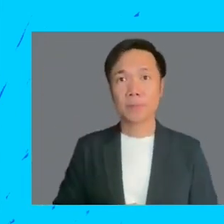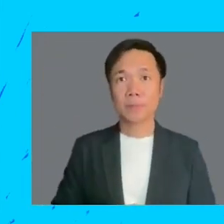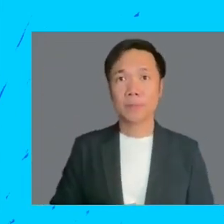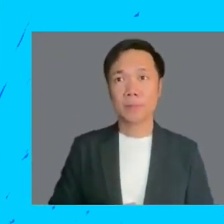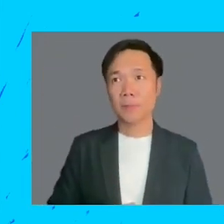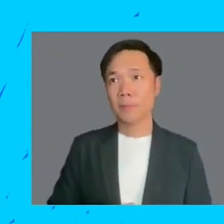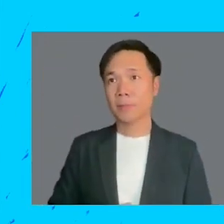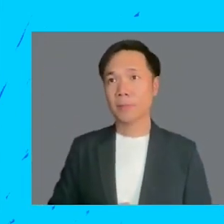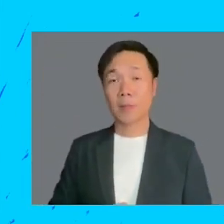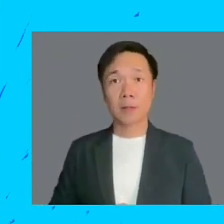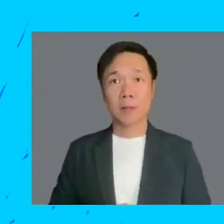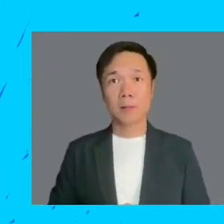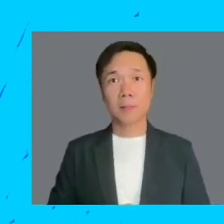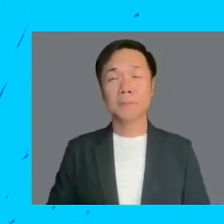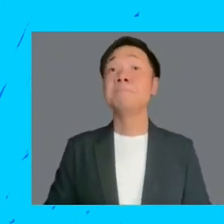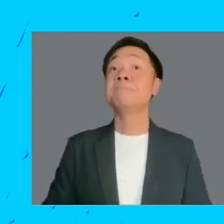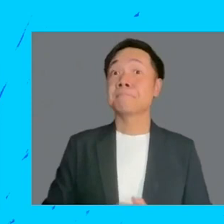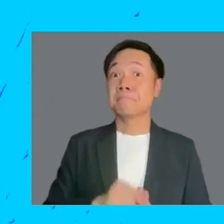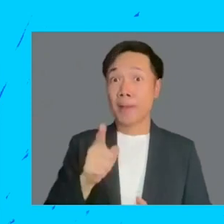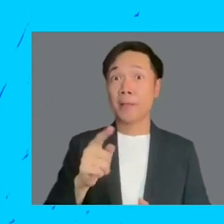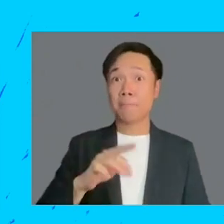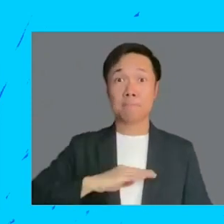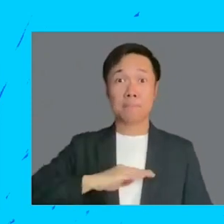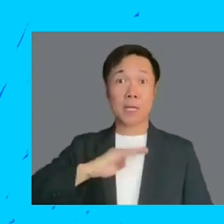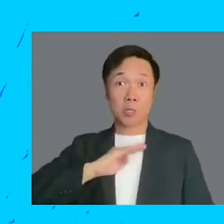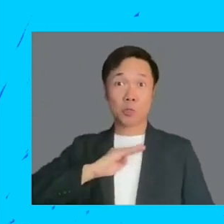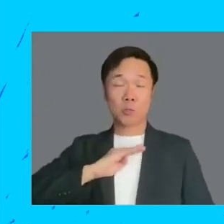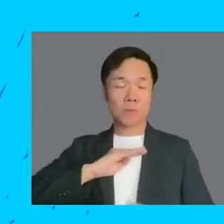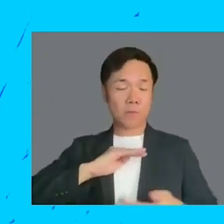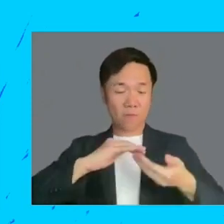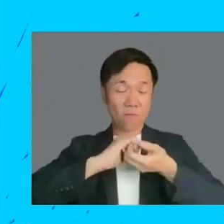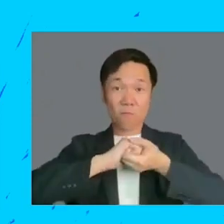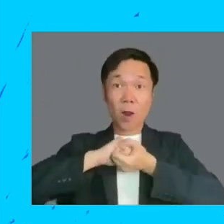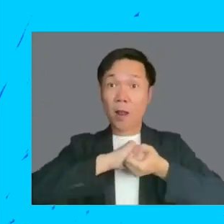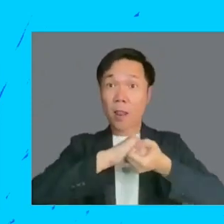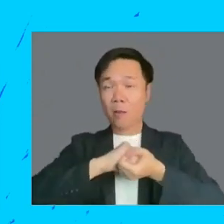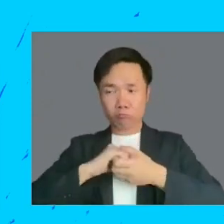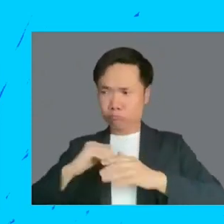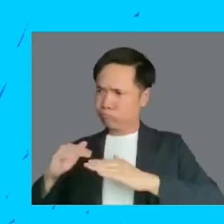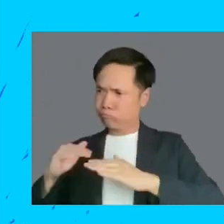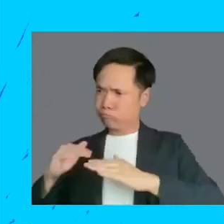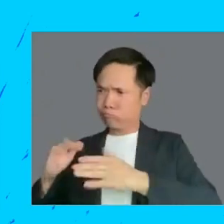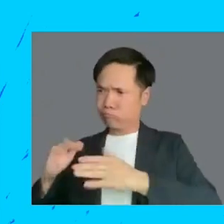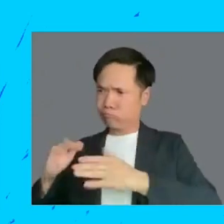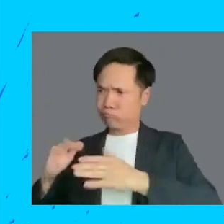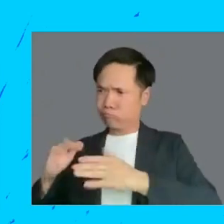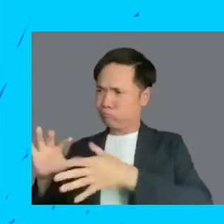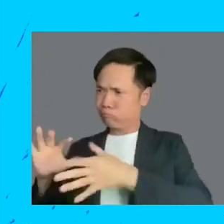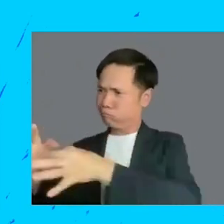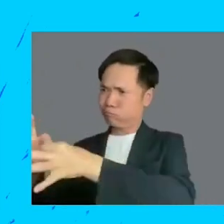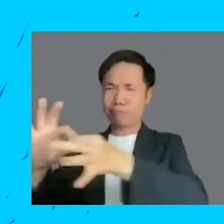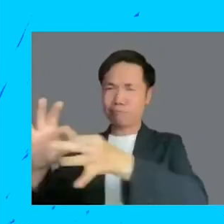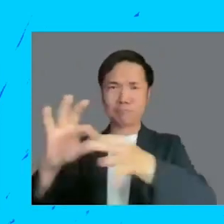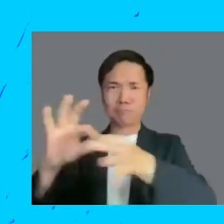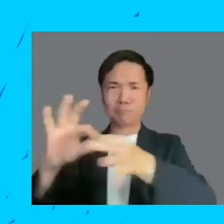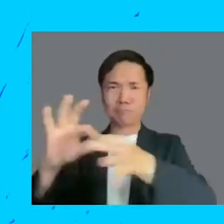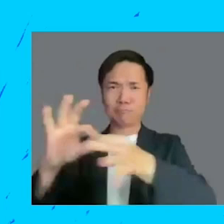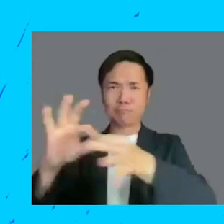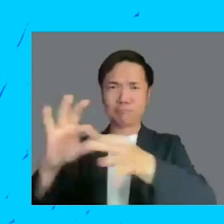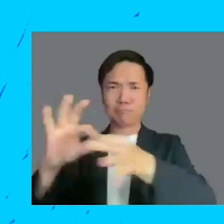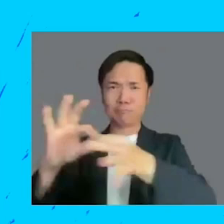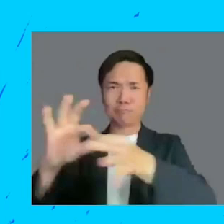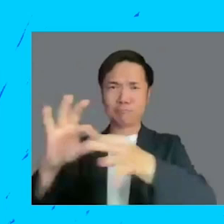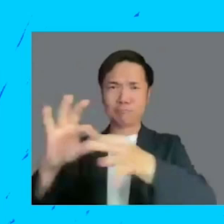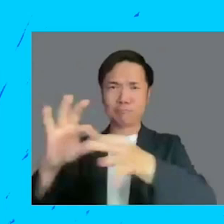The power of peers. Peers have very, very strong power, and they have helped and supported a lot of people to